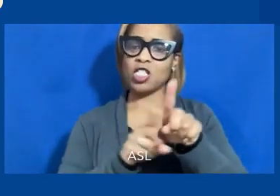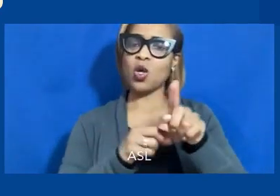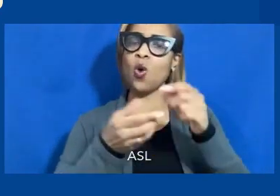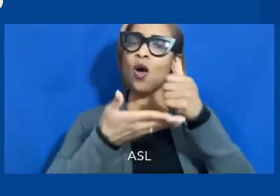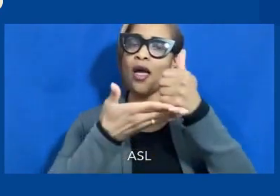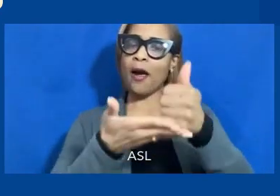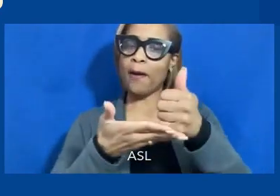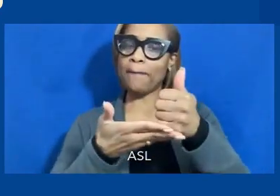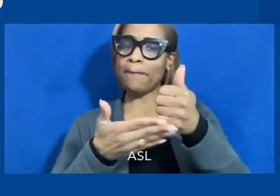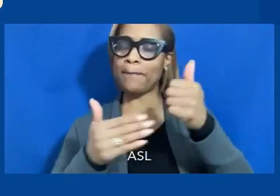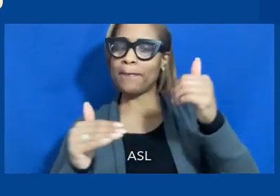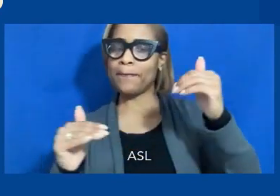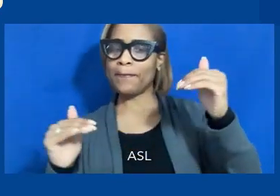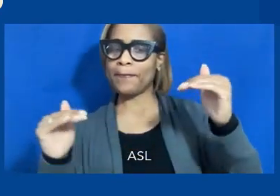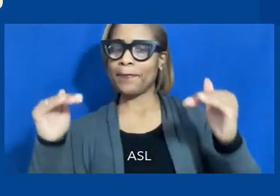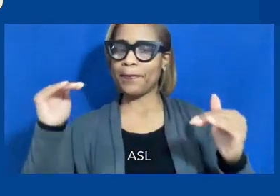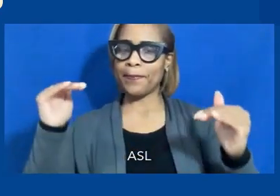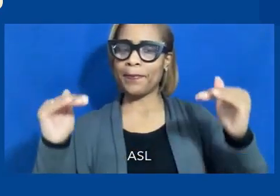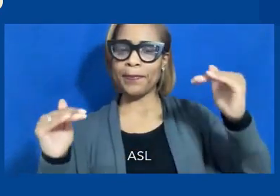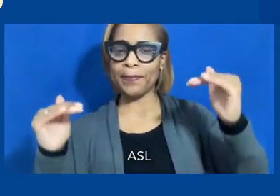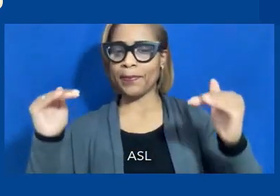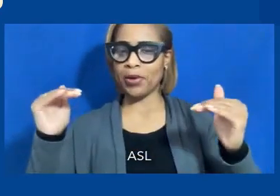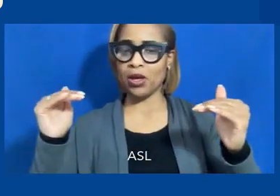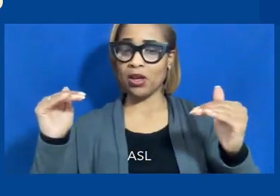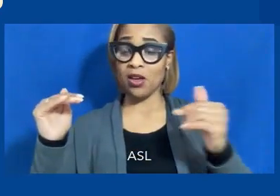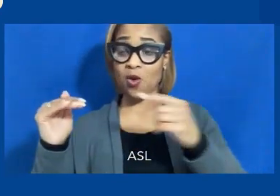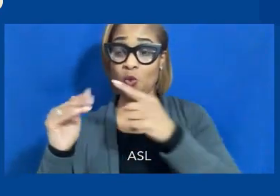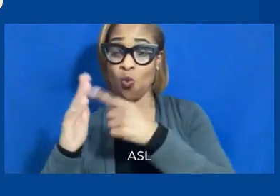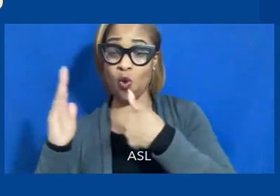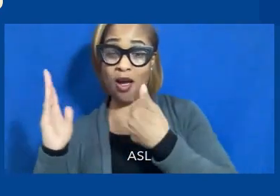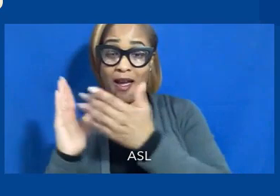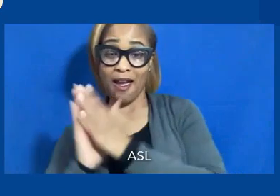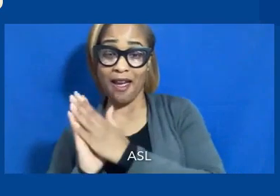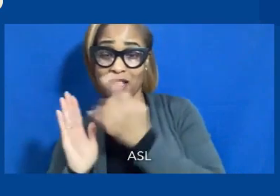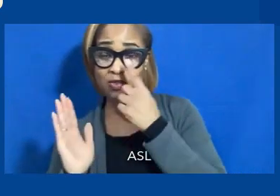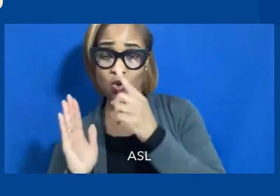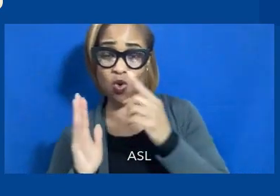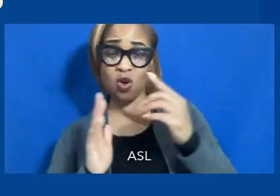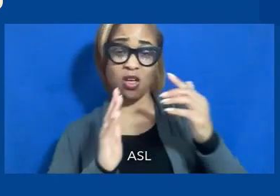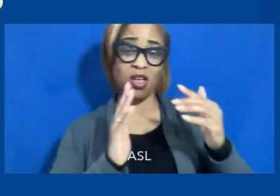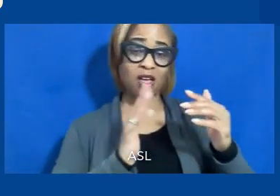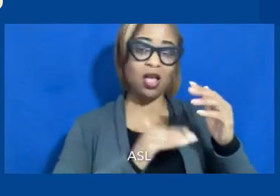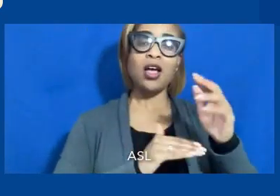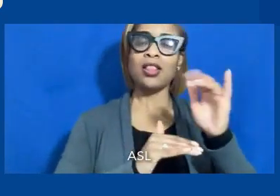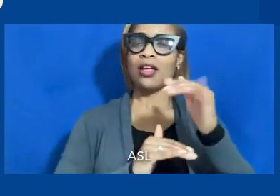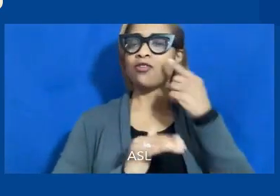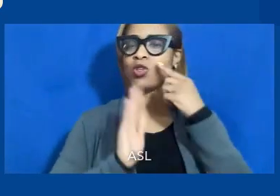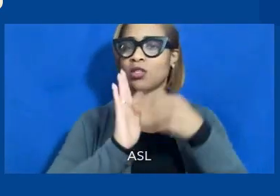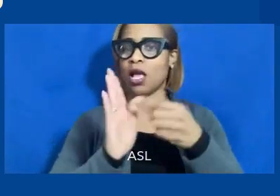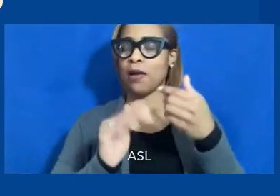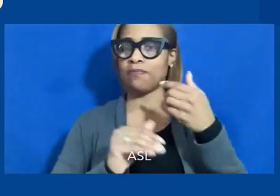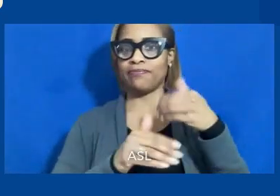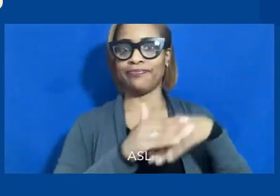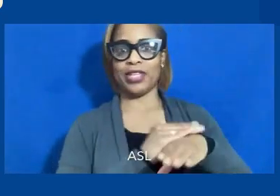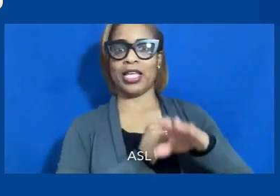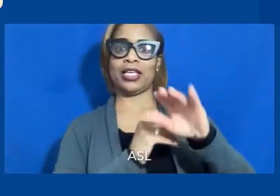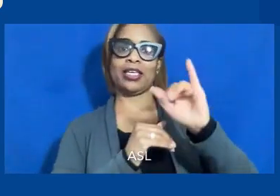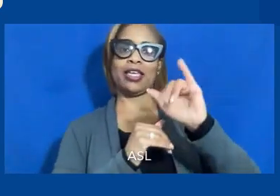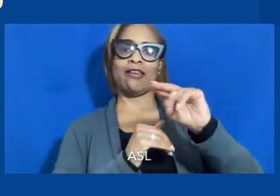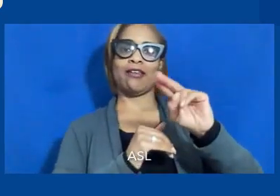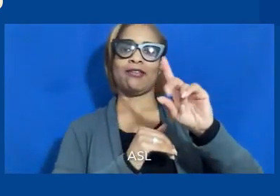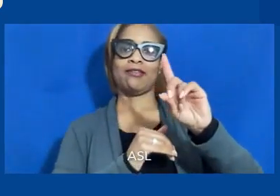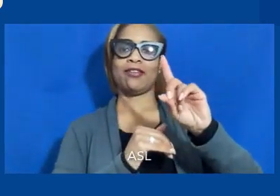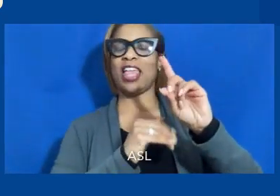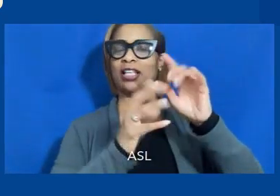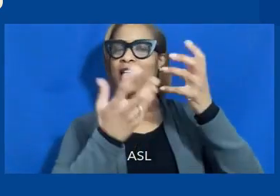like what you're asking for. And so, for instance, if I'm going into an industrialized kind of system,